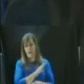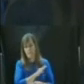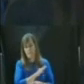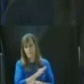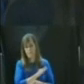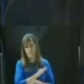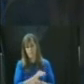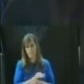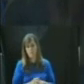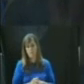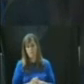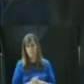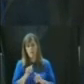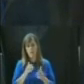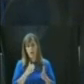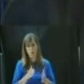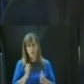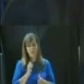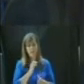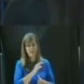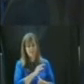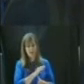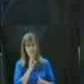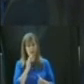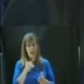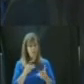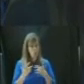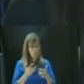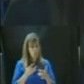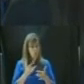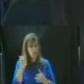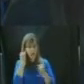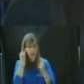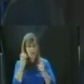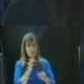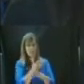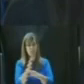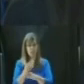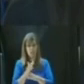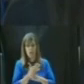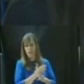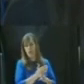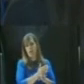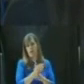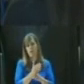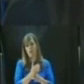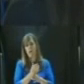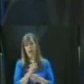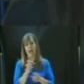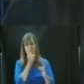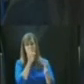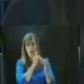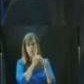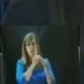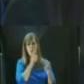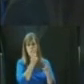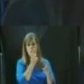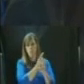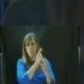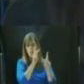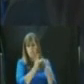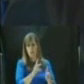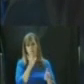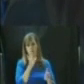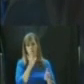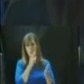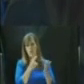members. This way, faculty and staff who have concerns or ideas to share can contact the representative of the appropriate area and request a